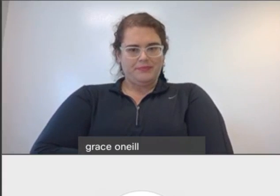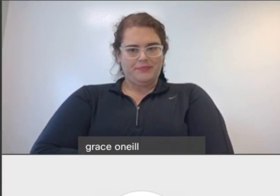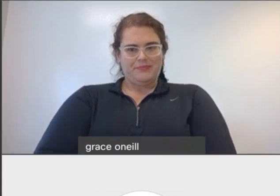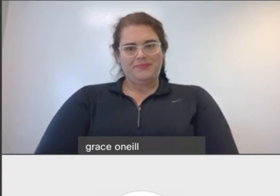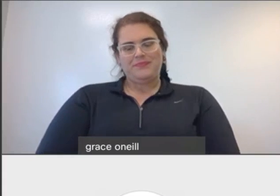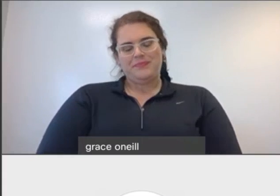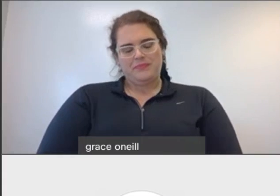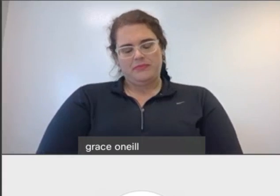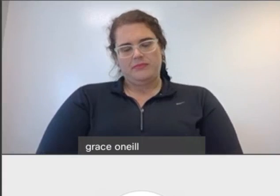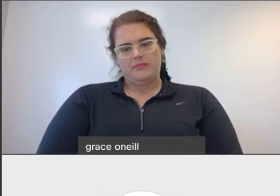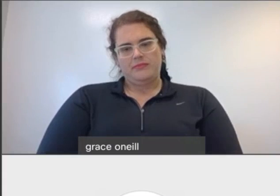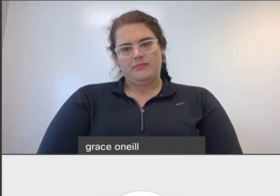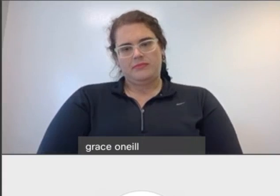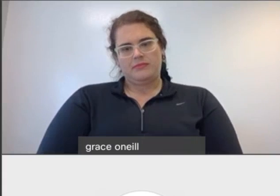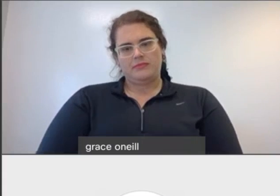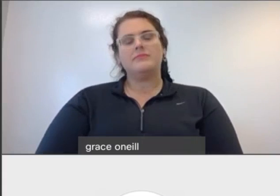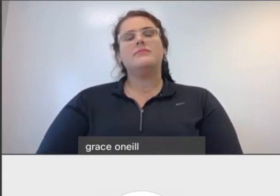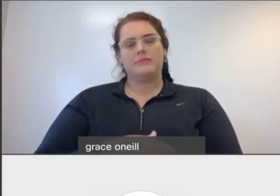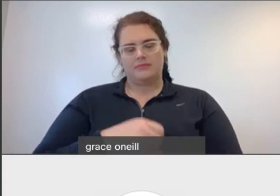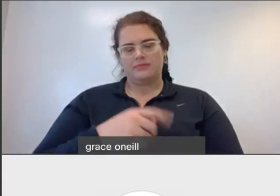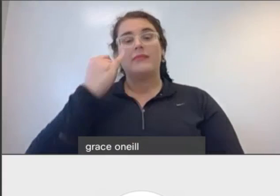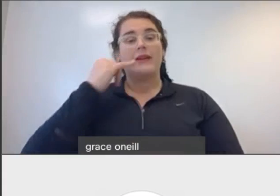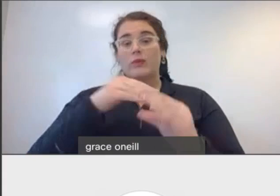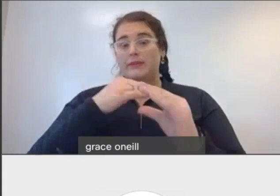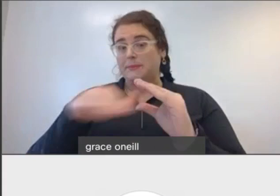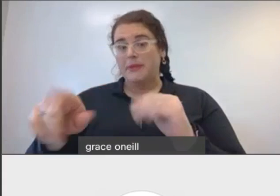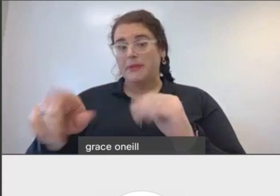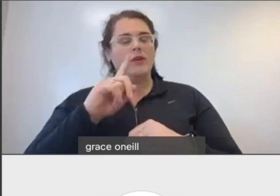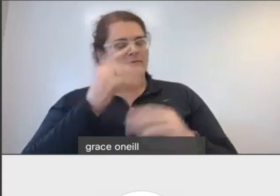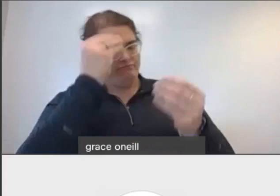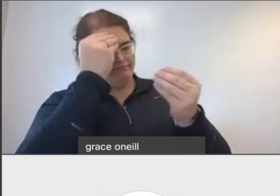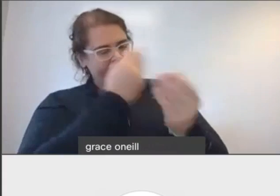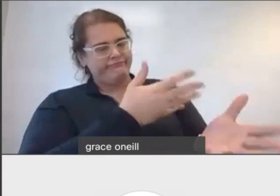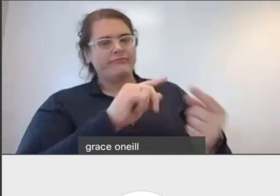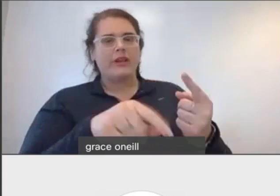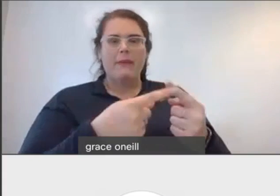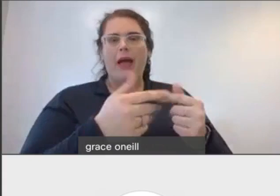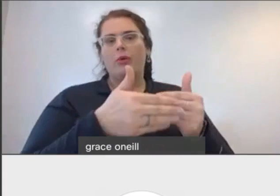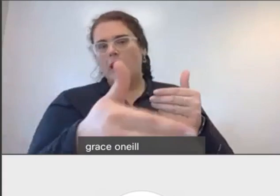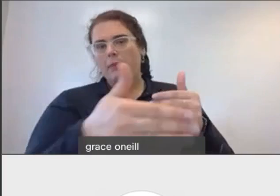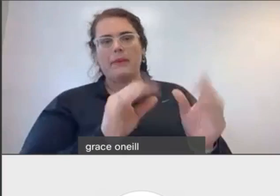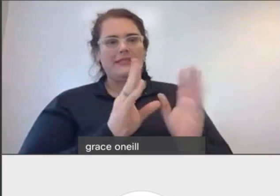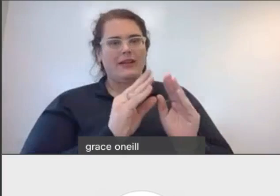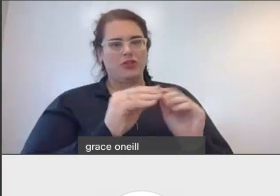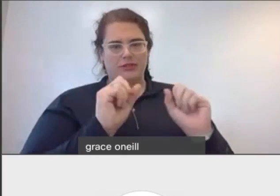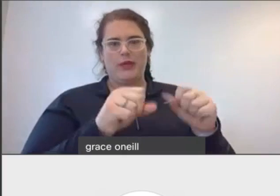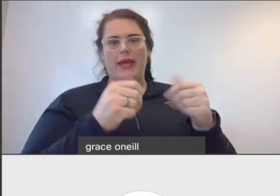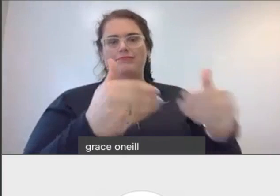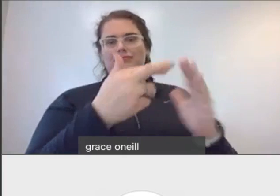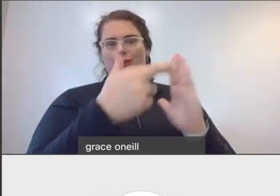And she can give you more information about those sessions and about upcoming sessions that you could register for.